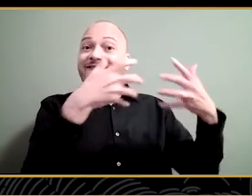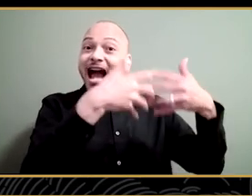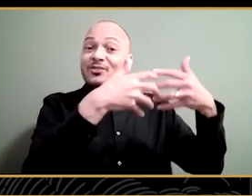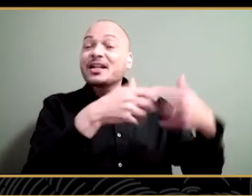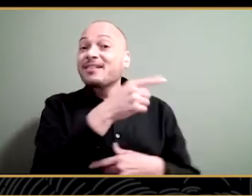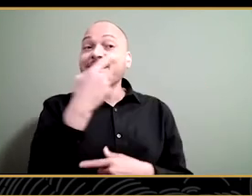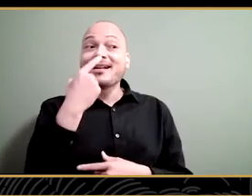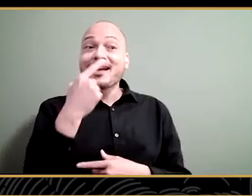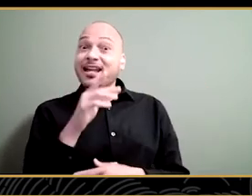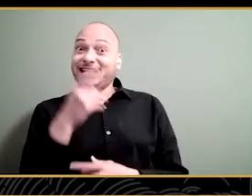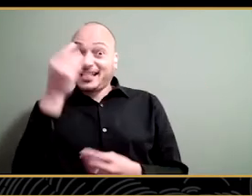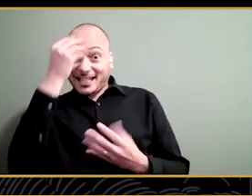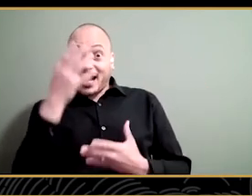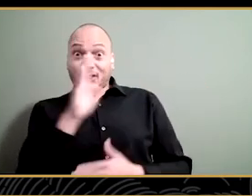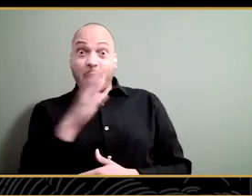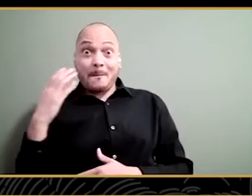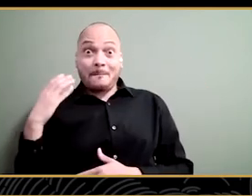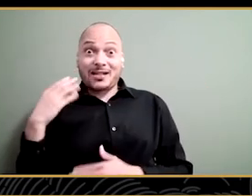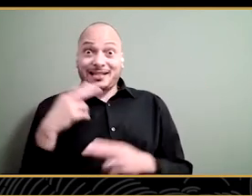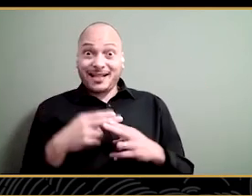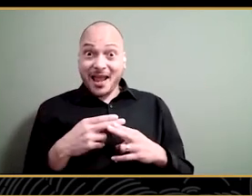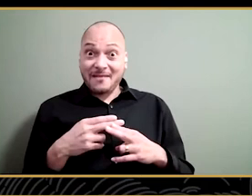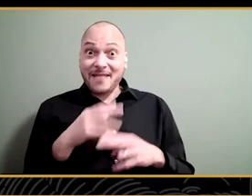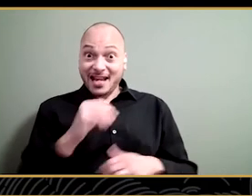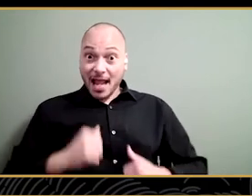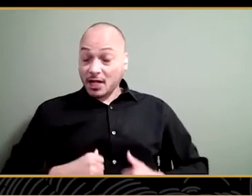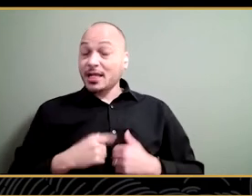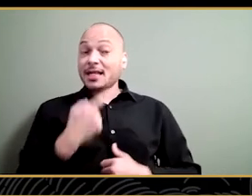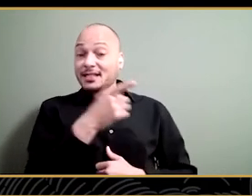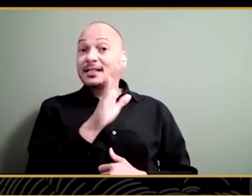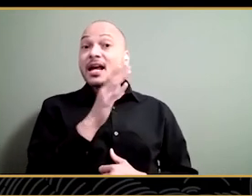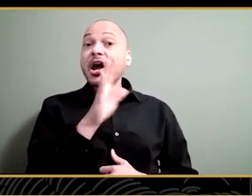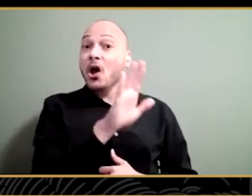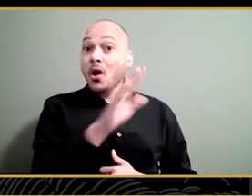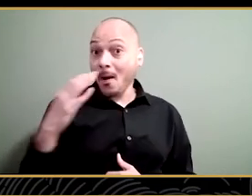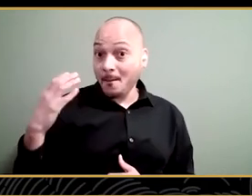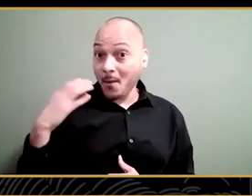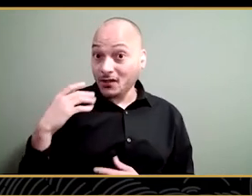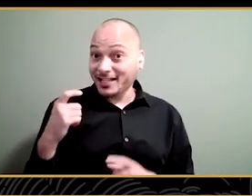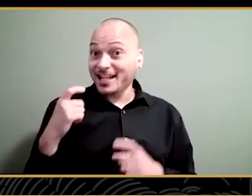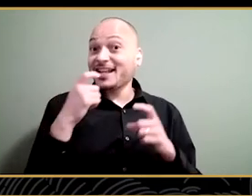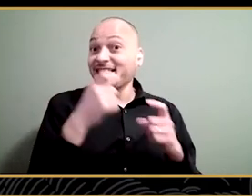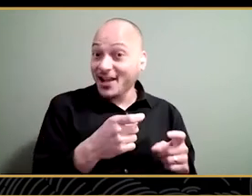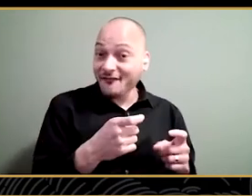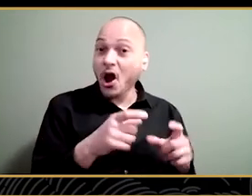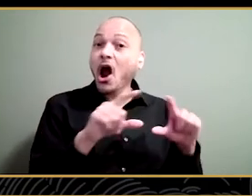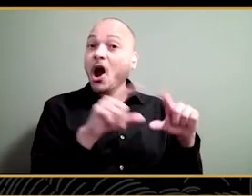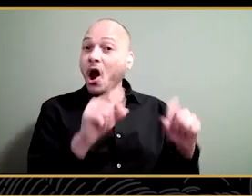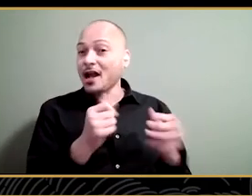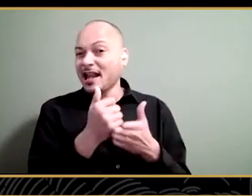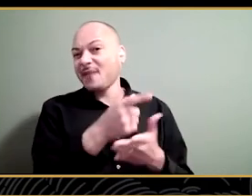tells us her boss's name and address Says her boss will give her a card to help her stay